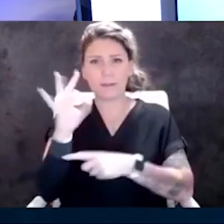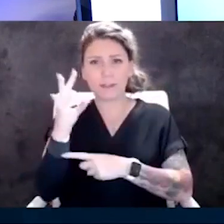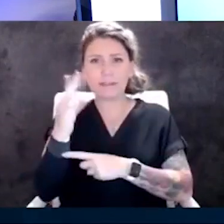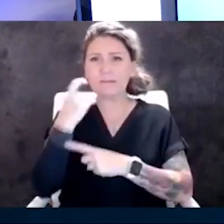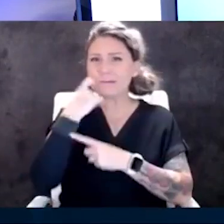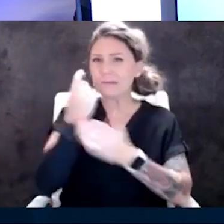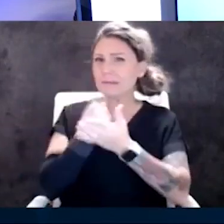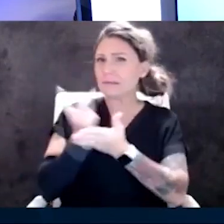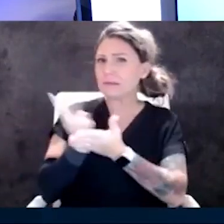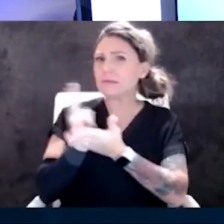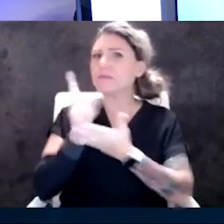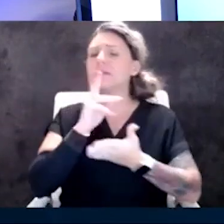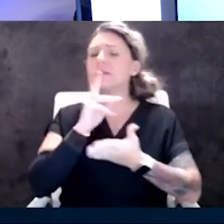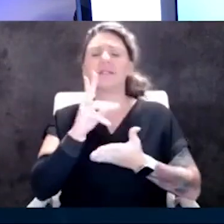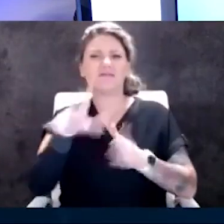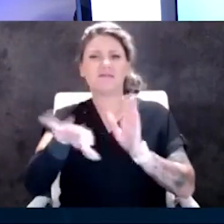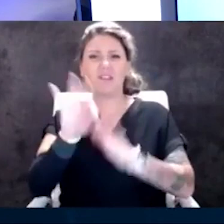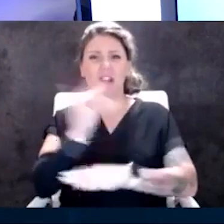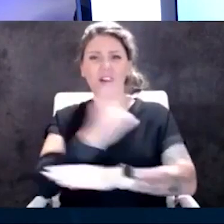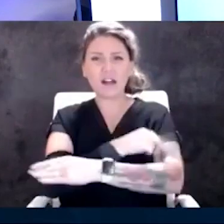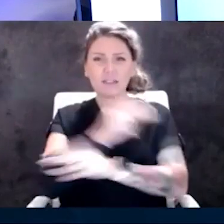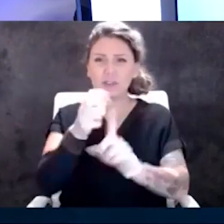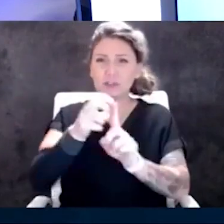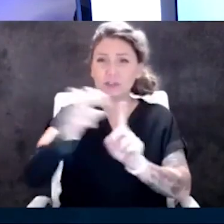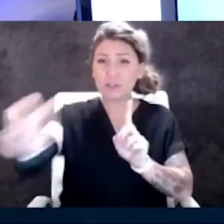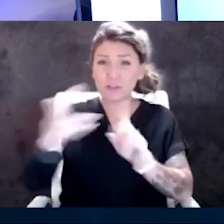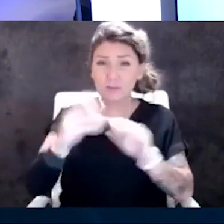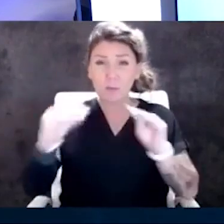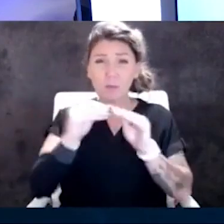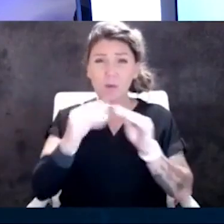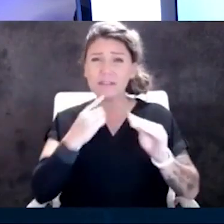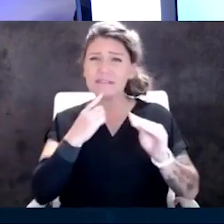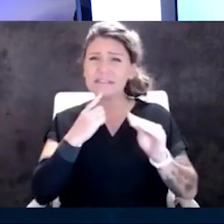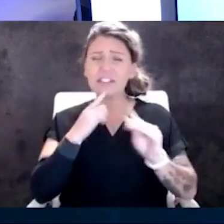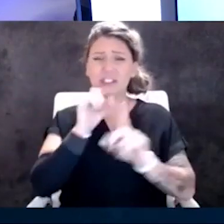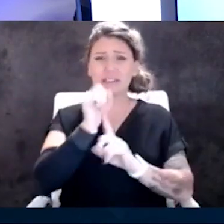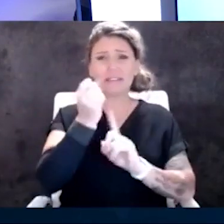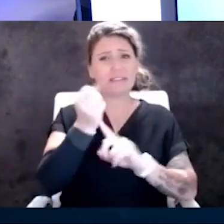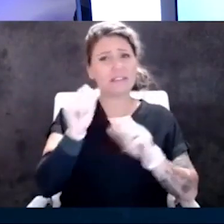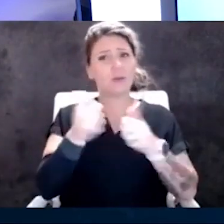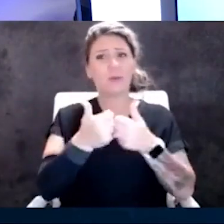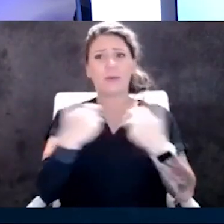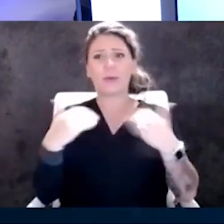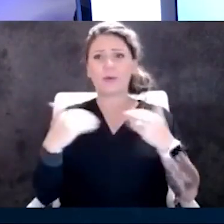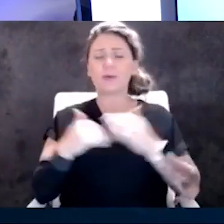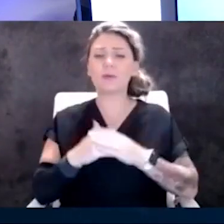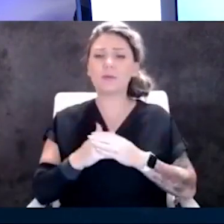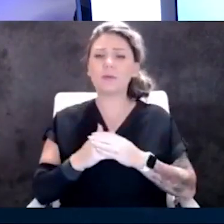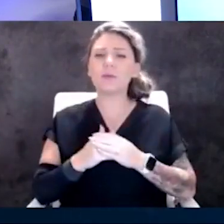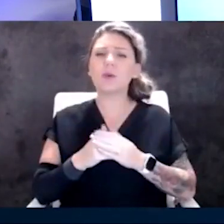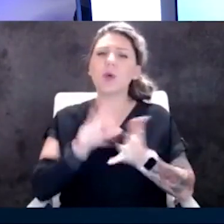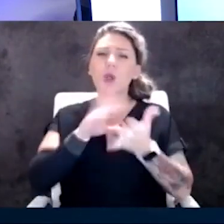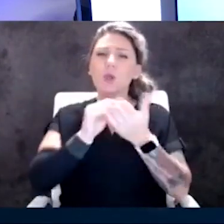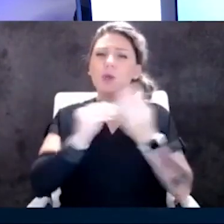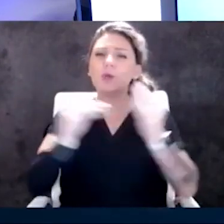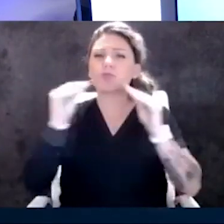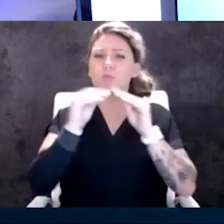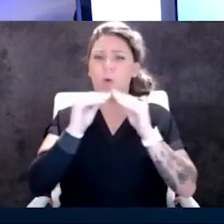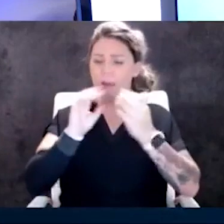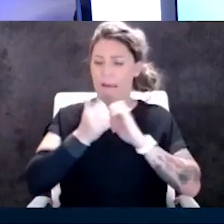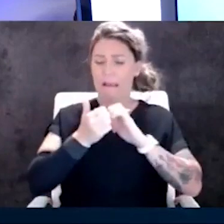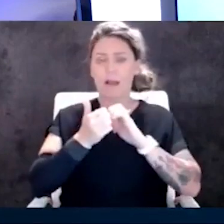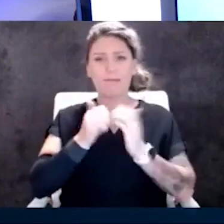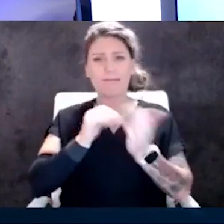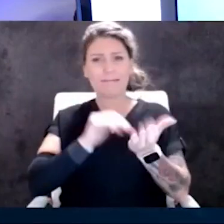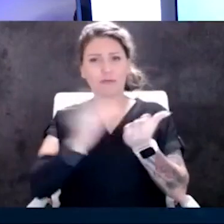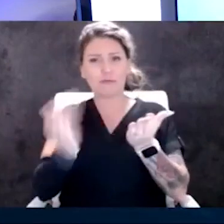to transfer more serious cases has been a challenge. We'll learn more about how our doctors here in Kansas City are trying to help and about